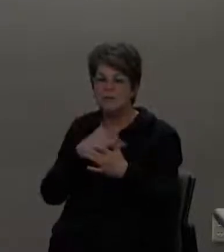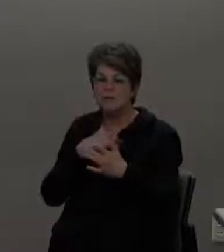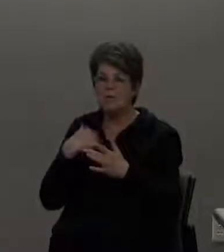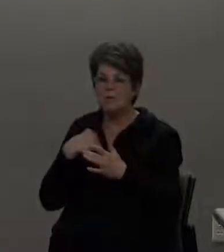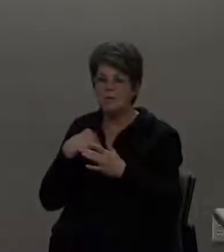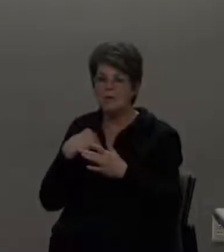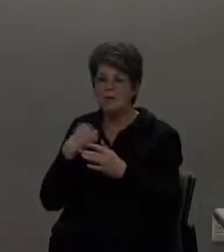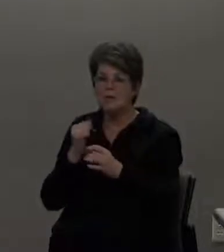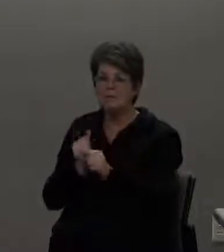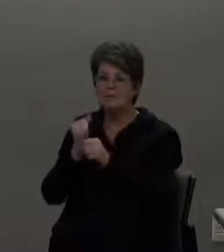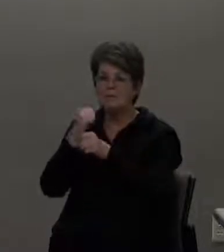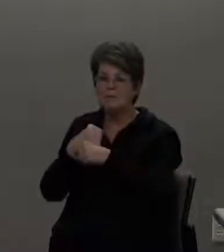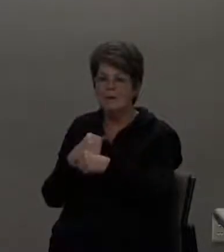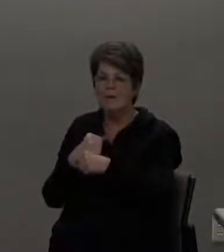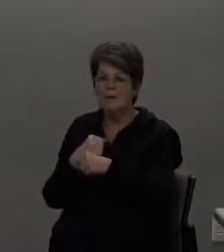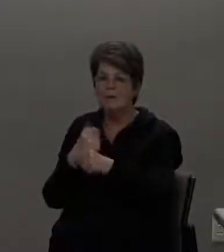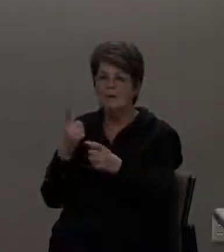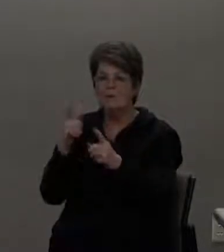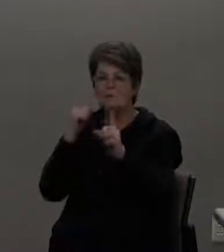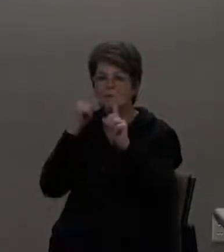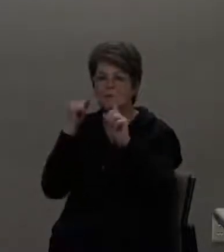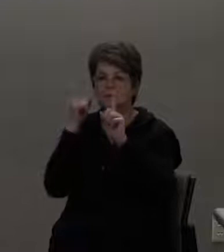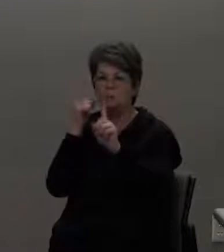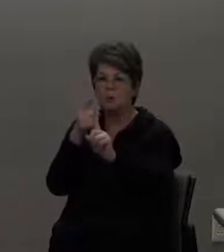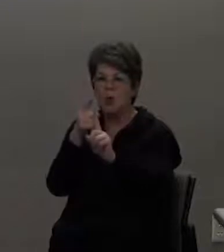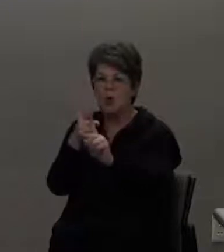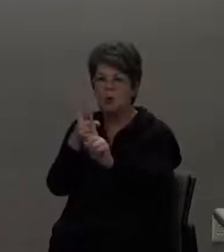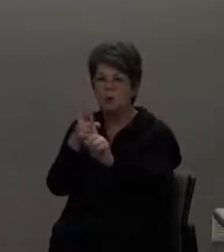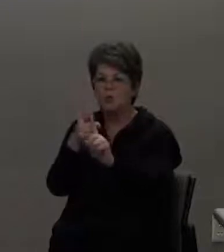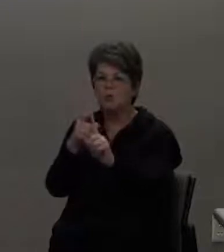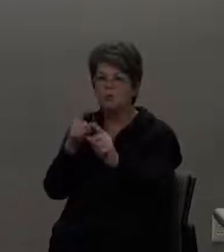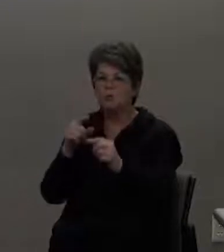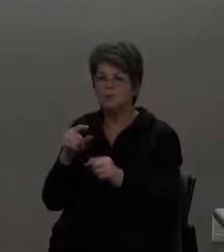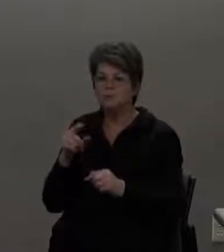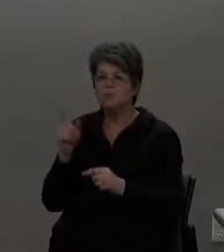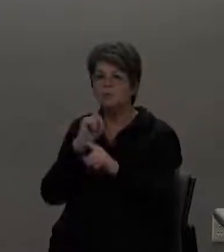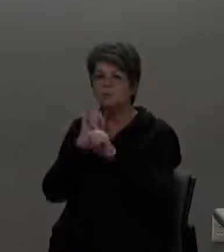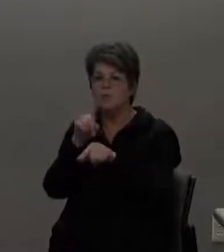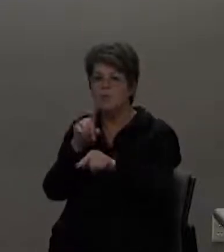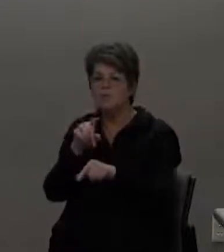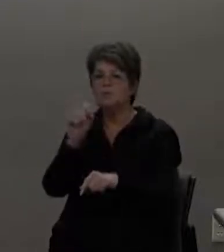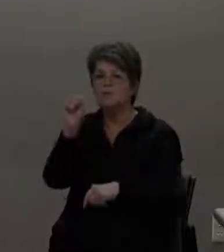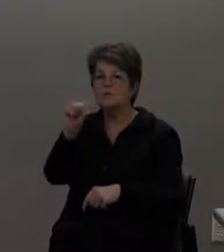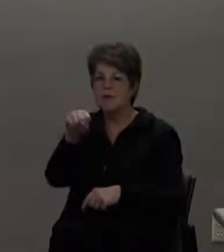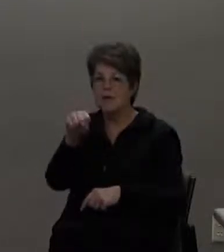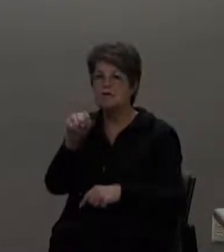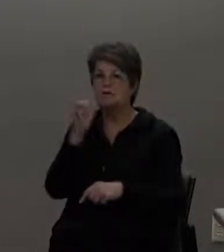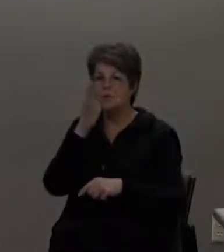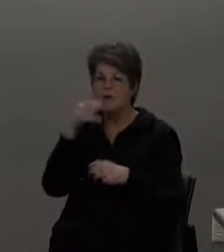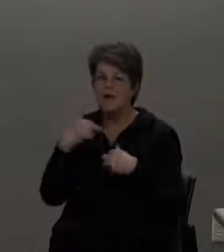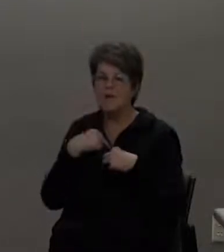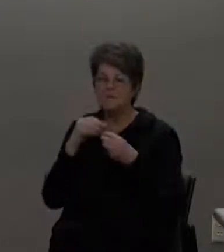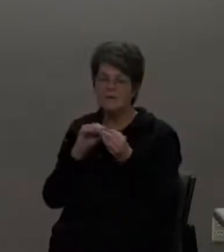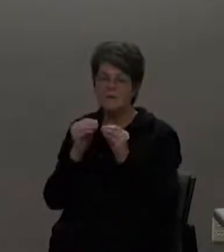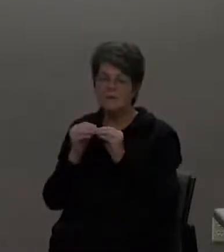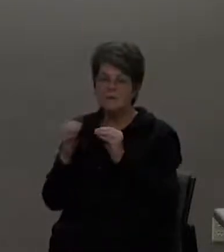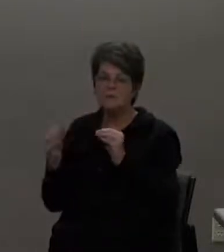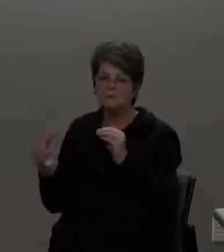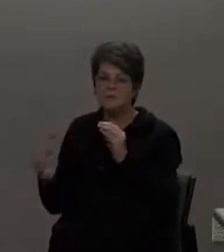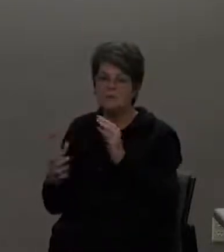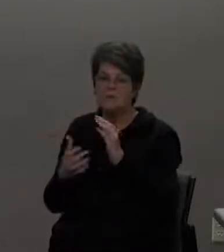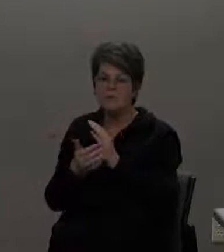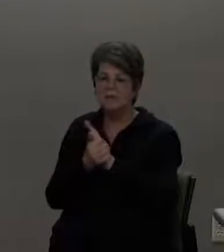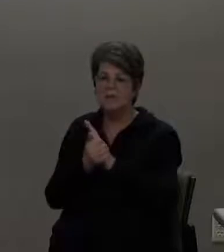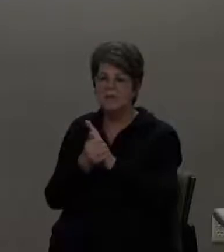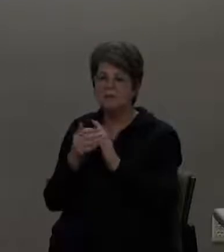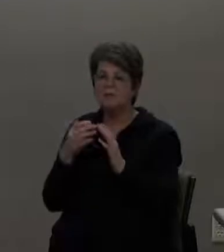with. I would say it's a target out there. Truthful. To answer your question is yes, there are going to be numbers tied to this. I would